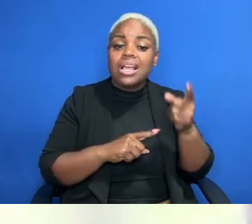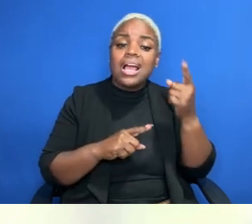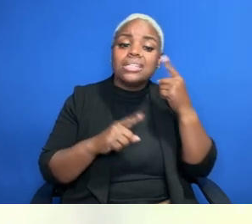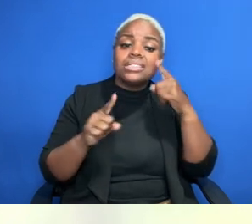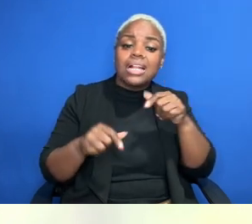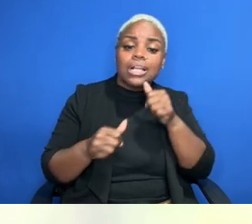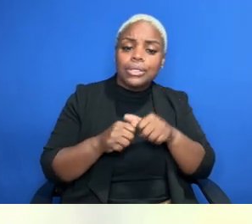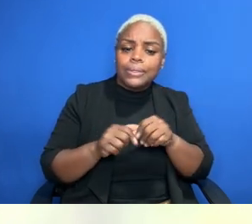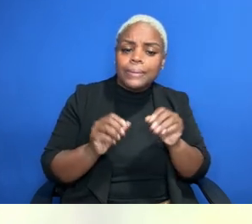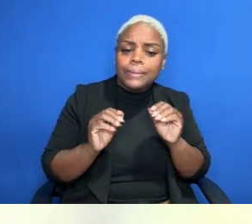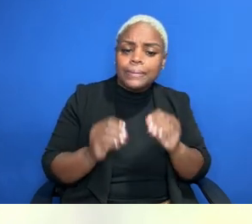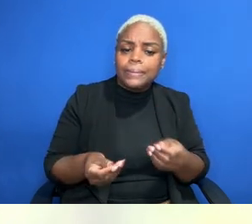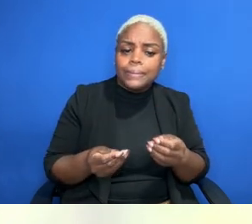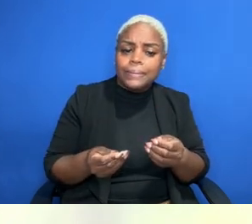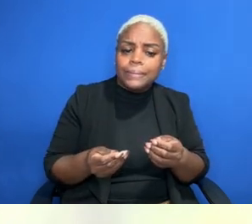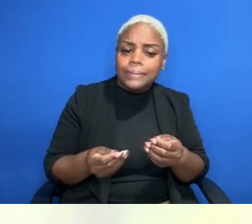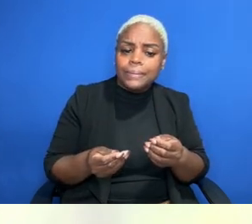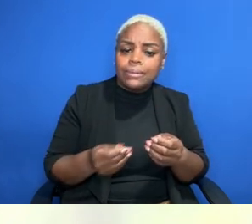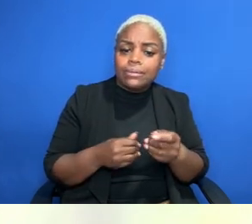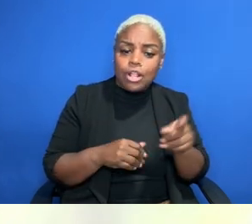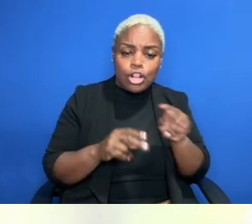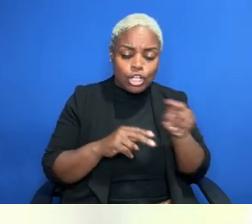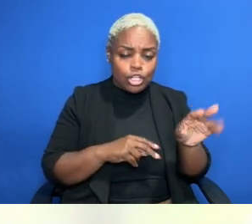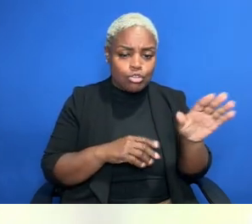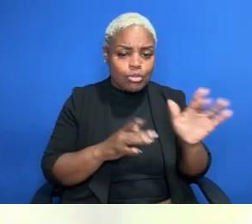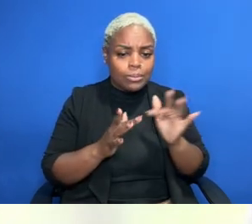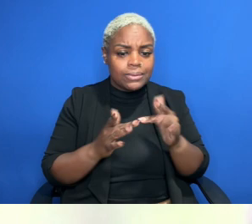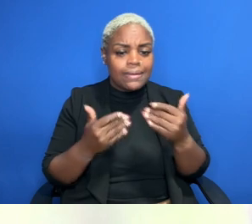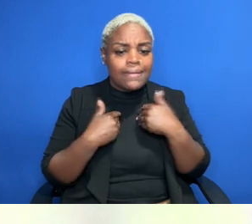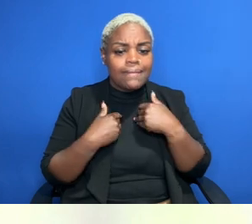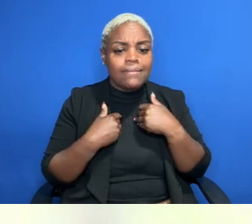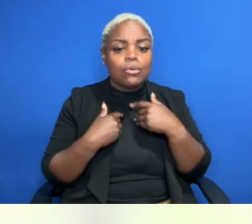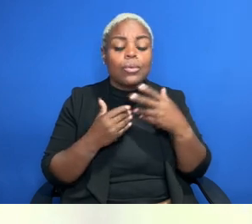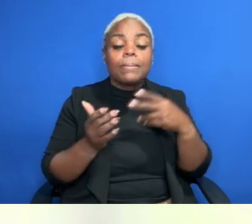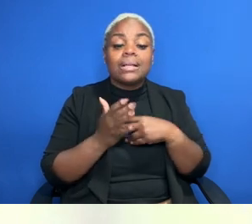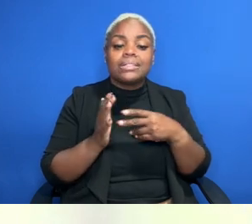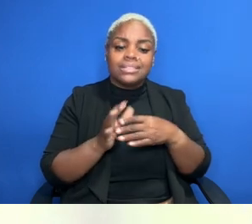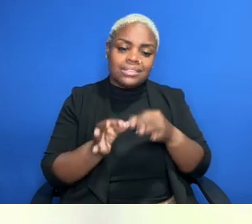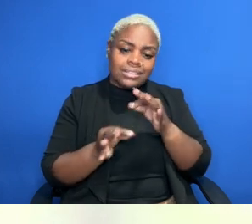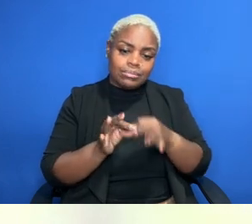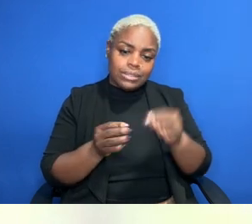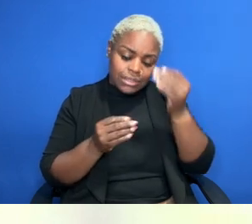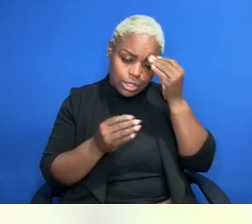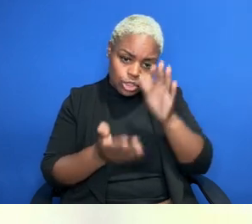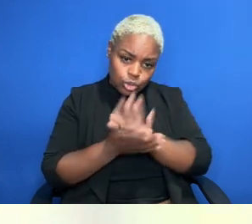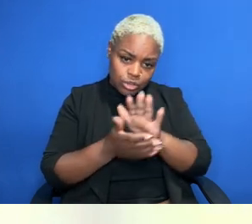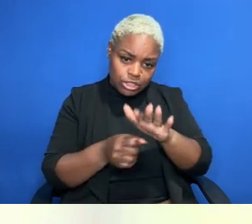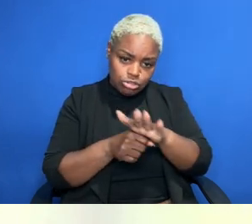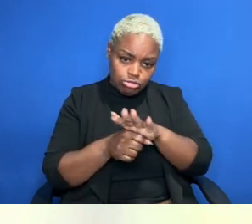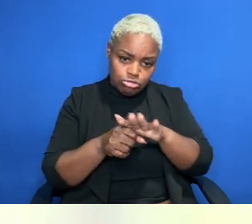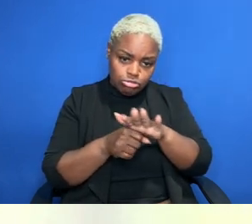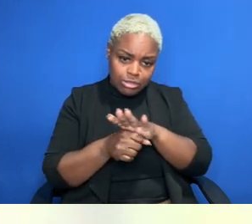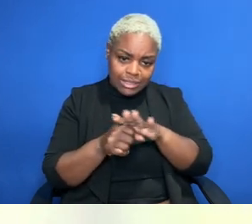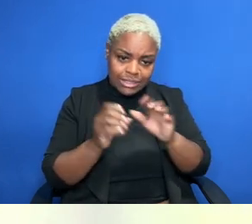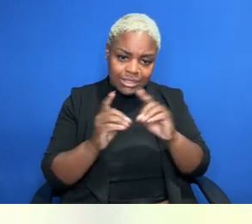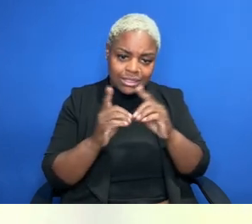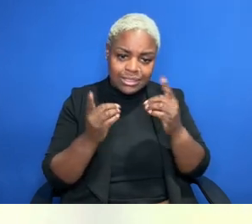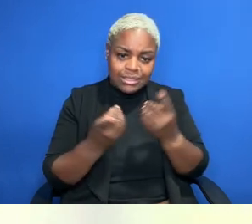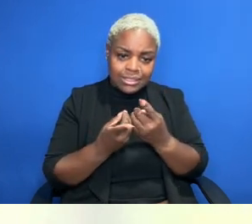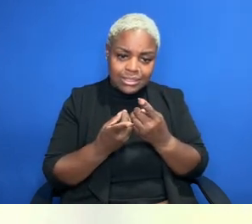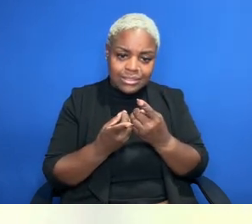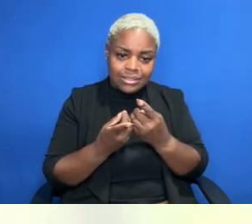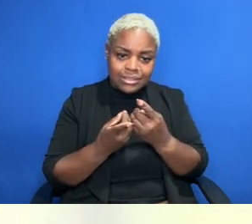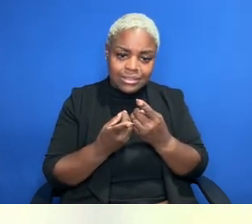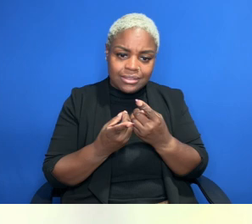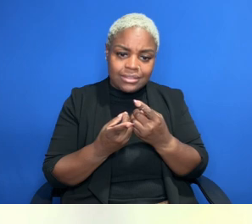strategy. He has this no consent letter. You can look at his website. And, what that means is simply